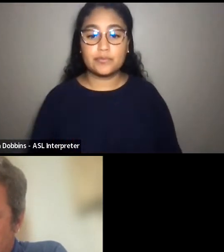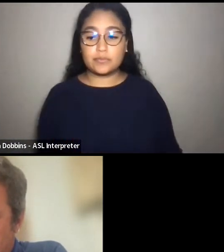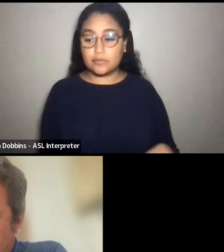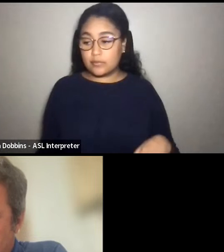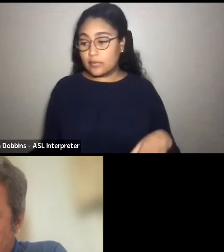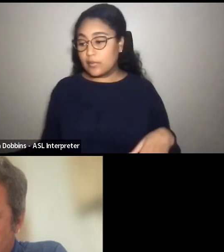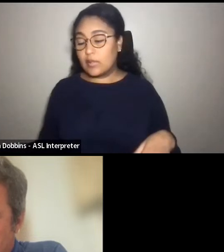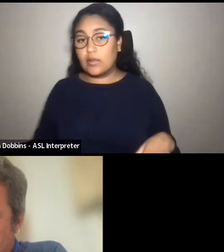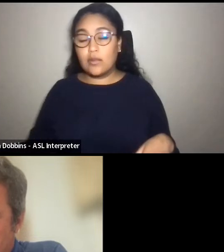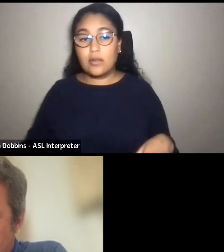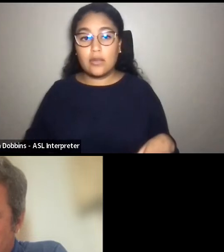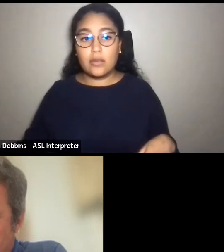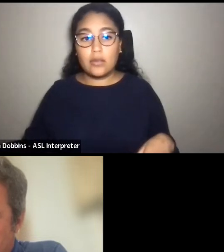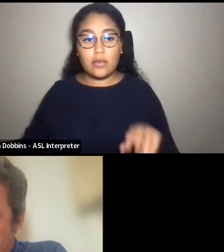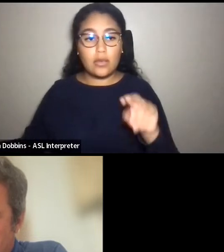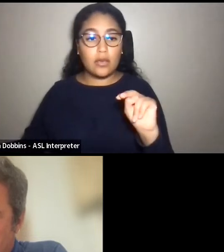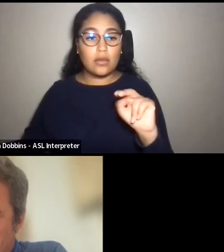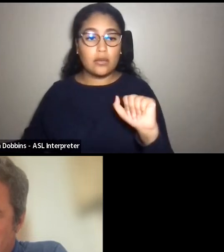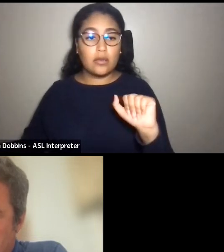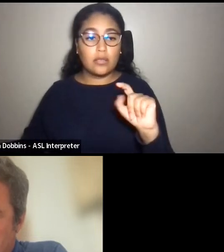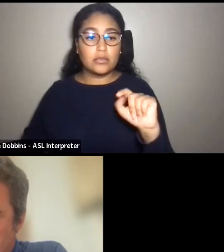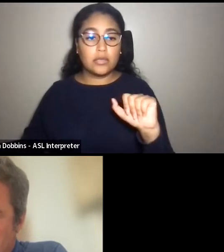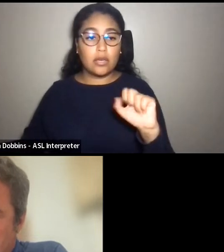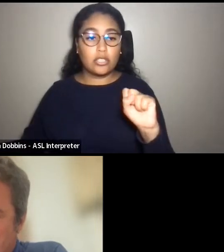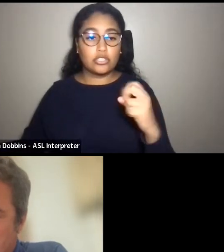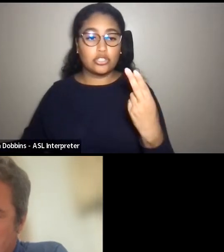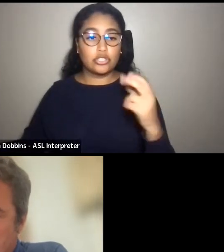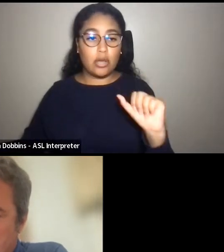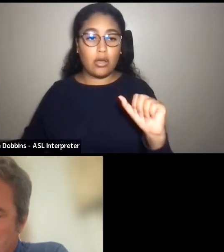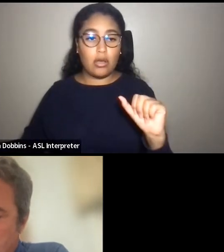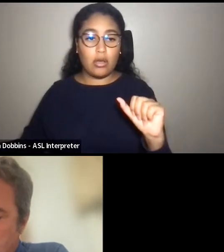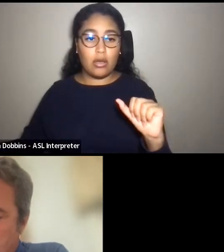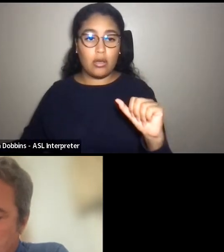Natasha Kimakar, I apologize if I said that incorrect.